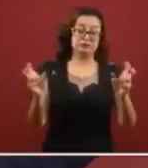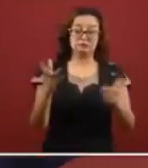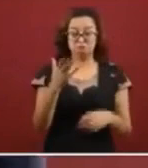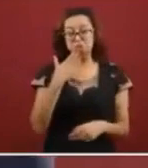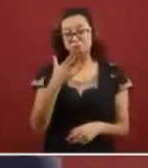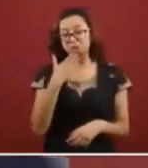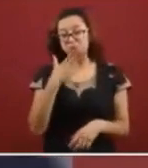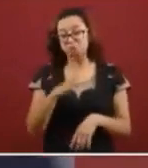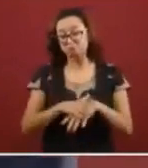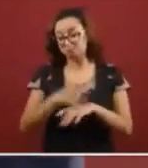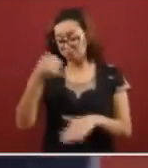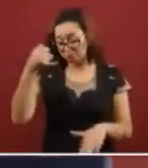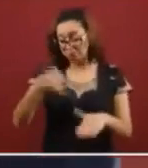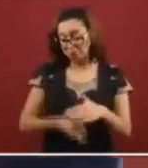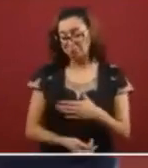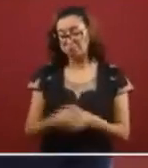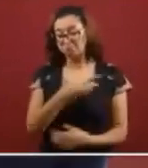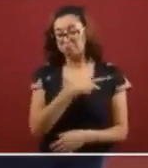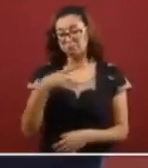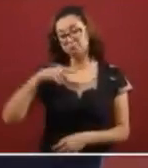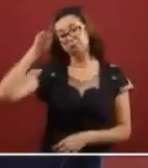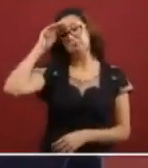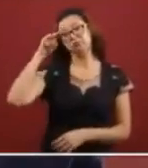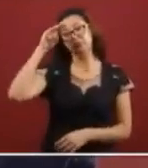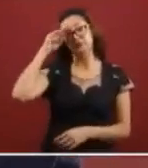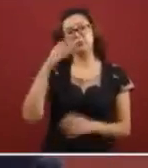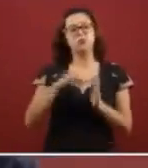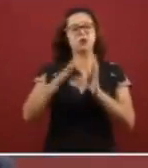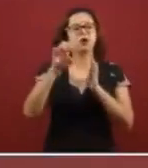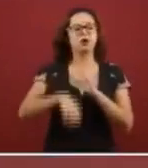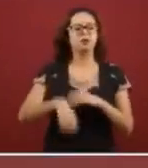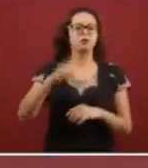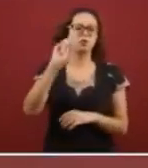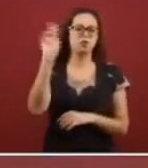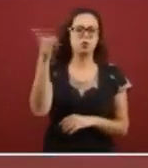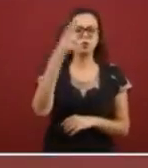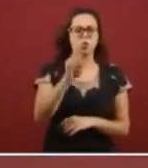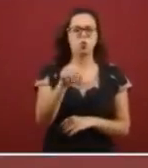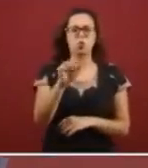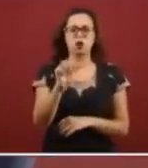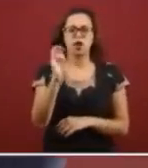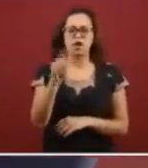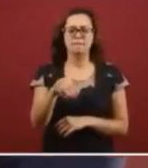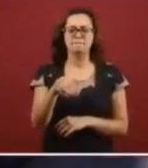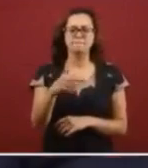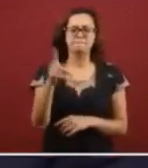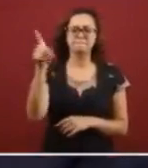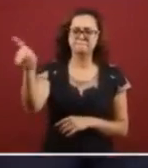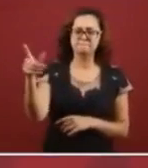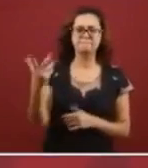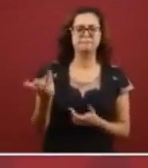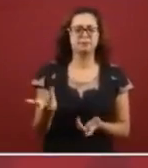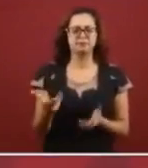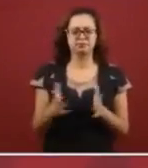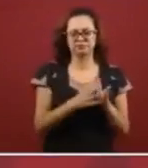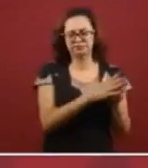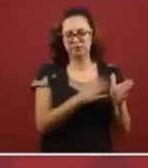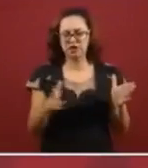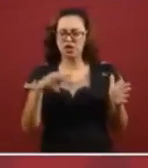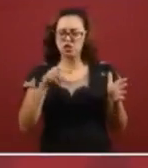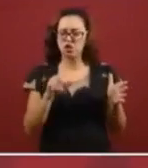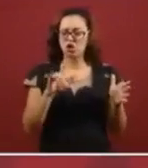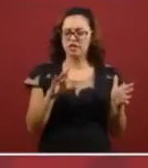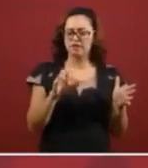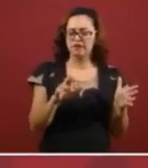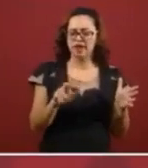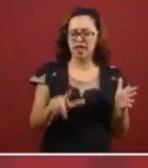That is a good analysis or matter, and including UNAM in